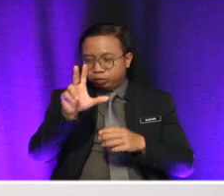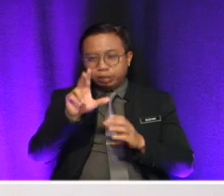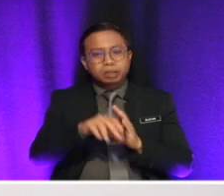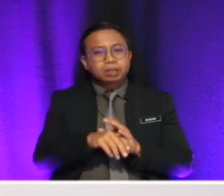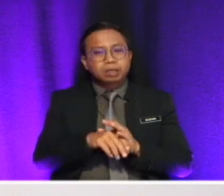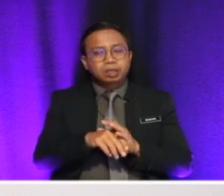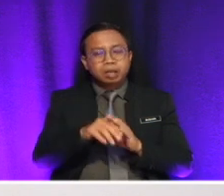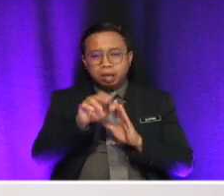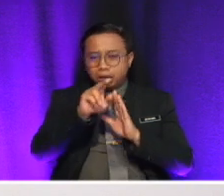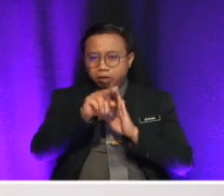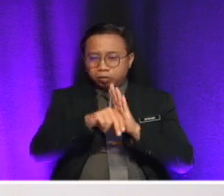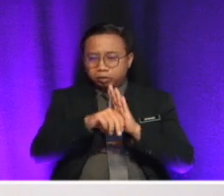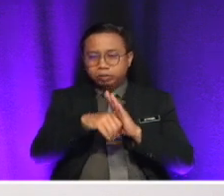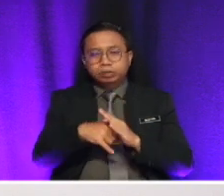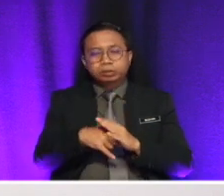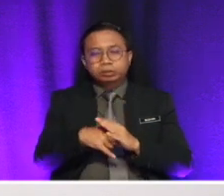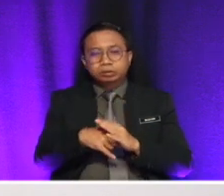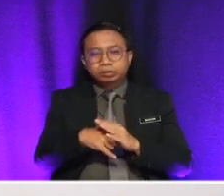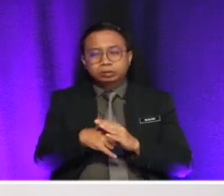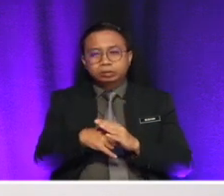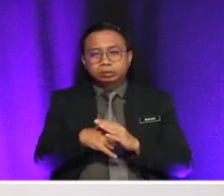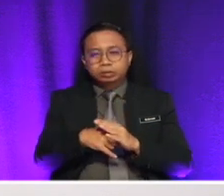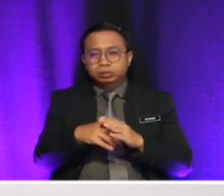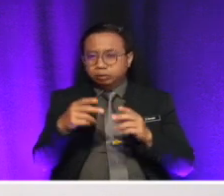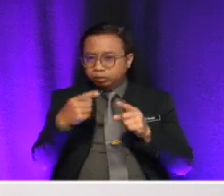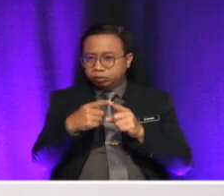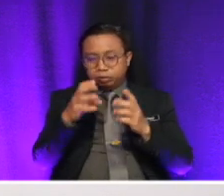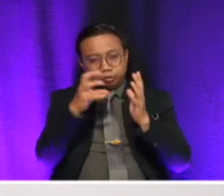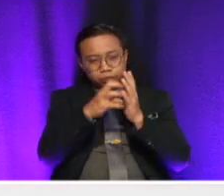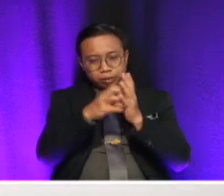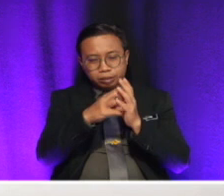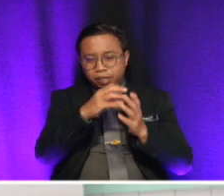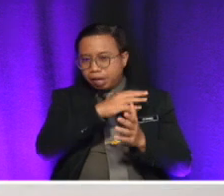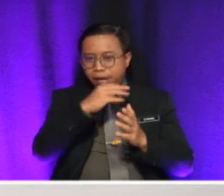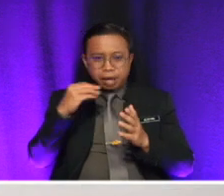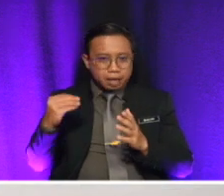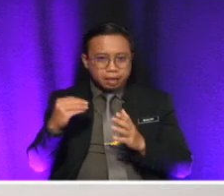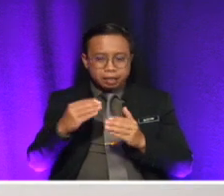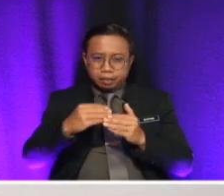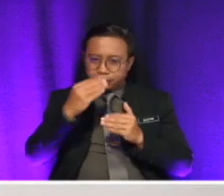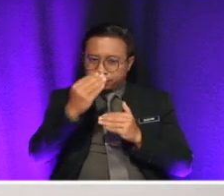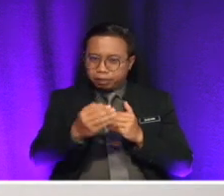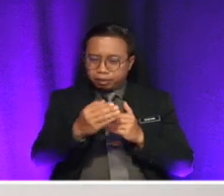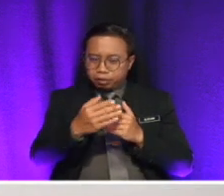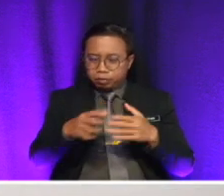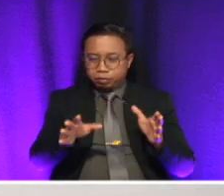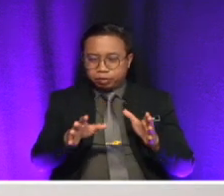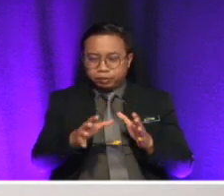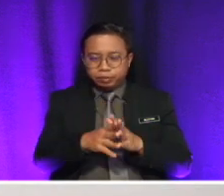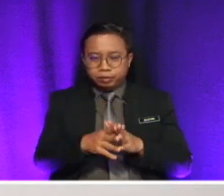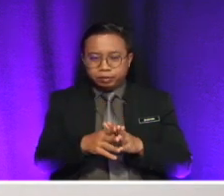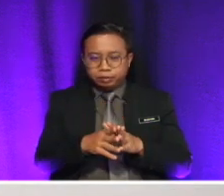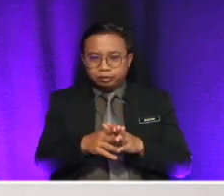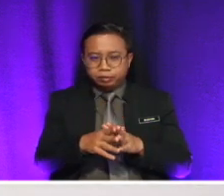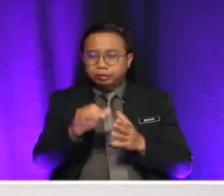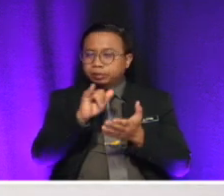sentence say the lamp is charged by attaching it to the socket. And then the sentence after the gap also says dozens